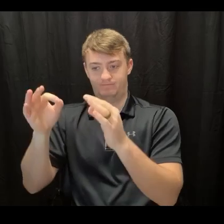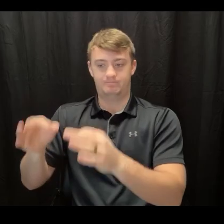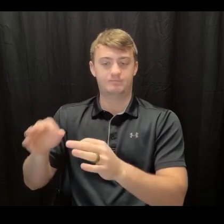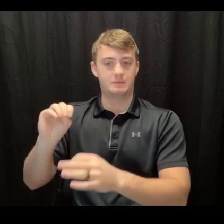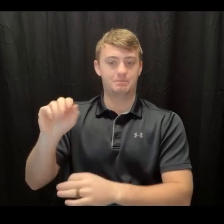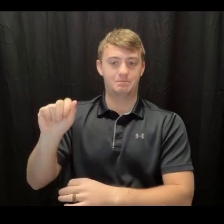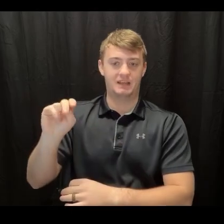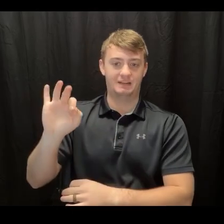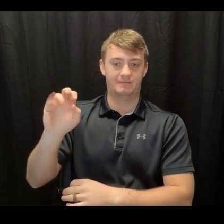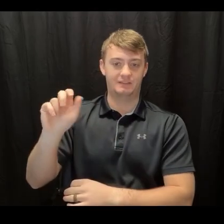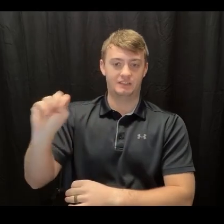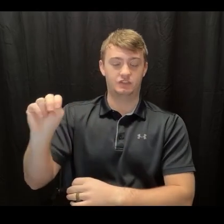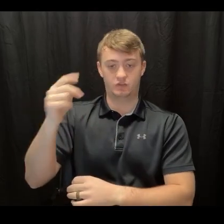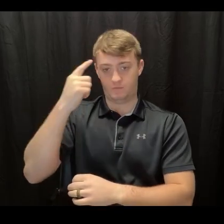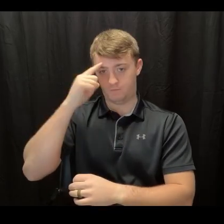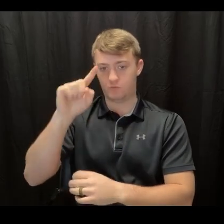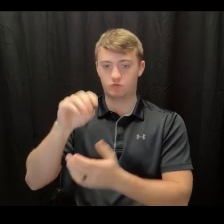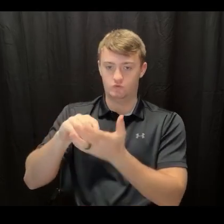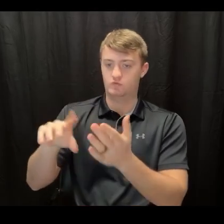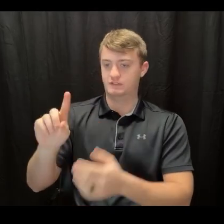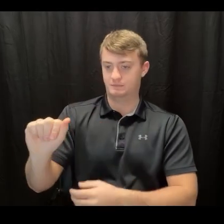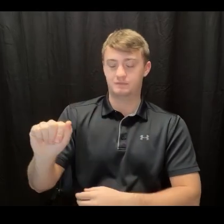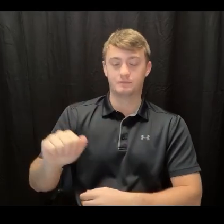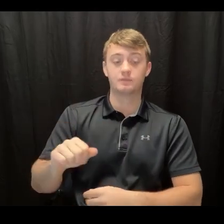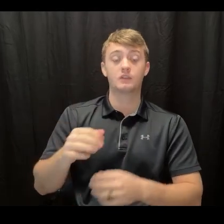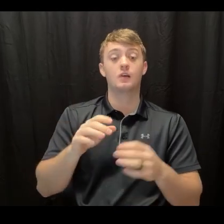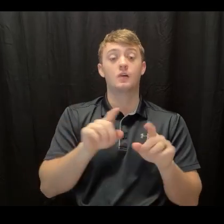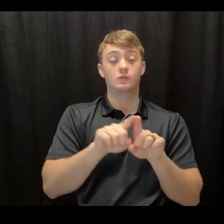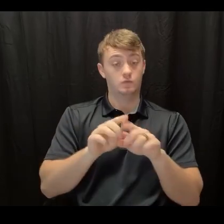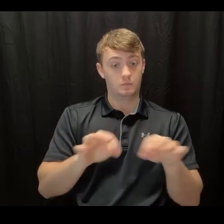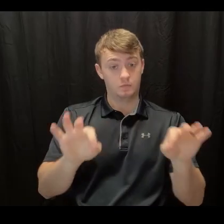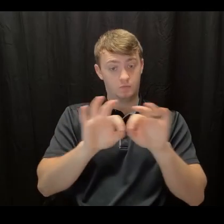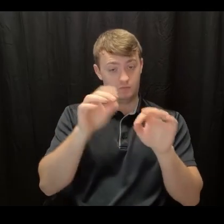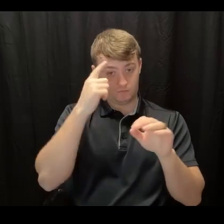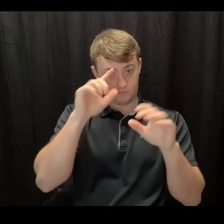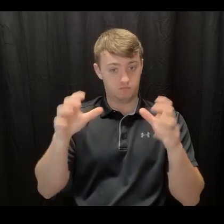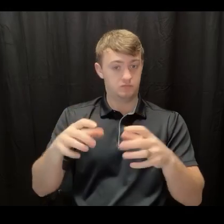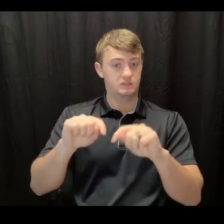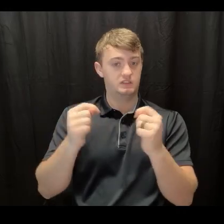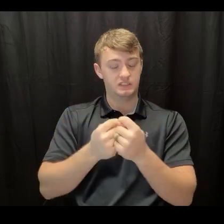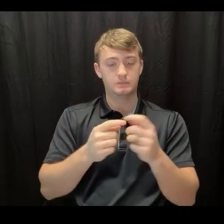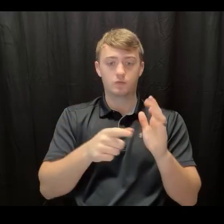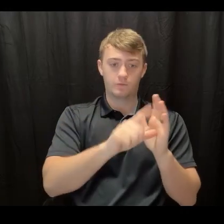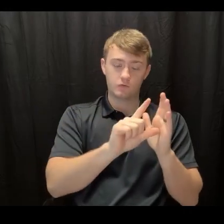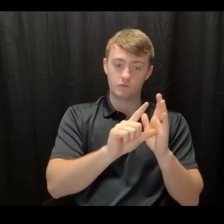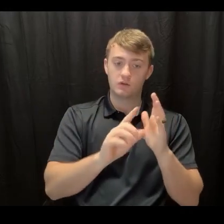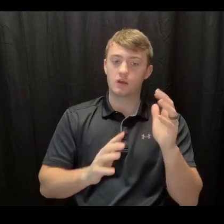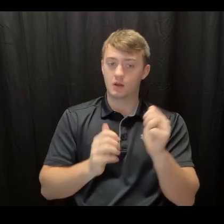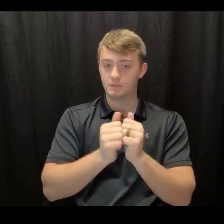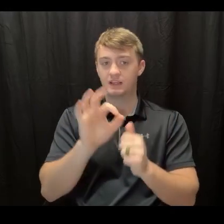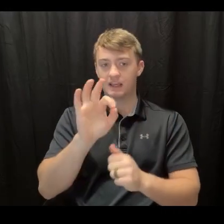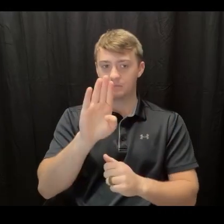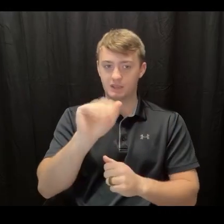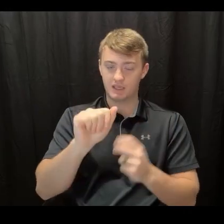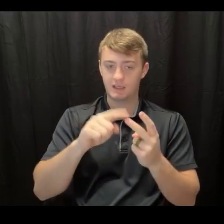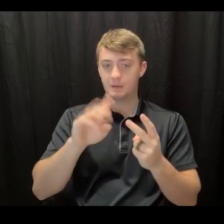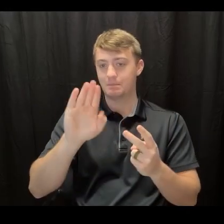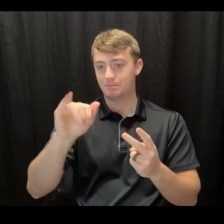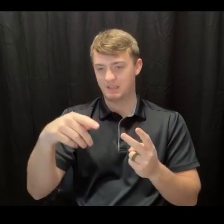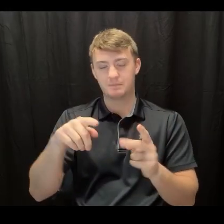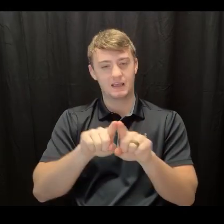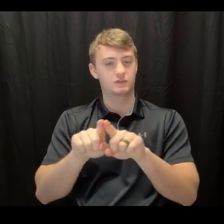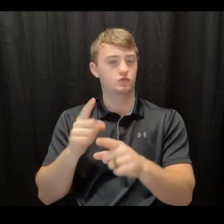a manifestation of a student's disability. It's also important for the team to consider reviewing and updating FBAs and